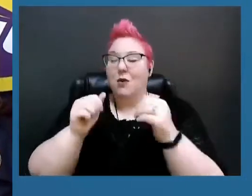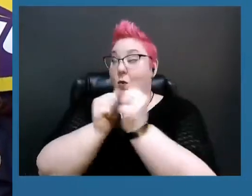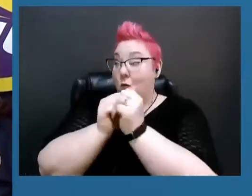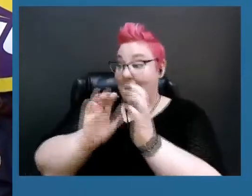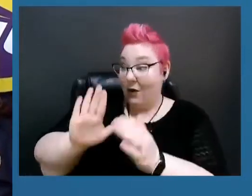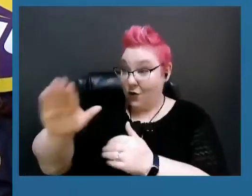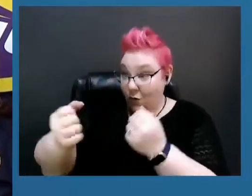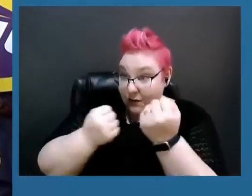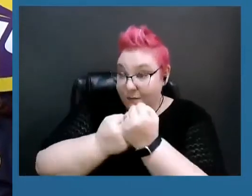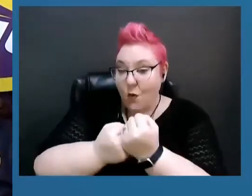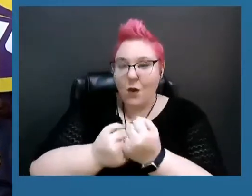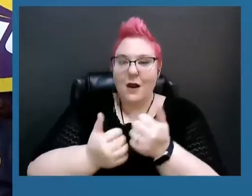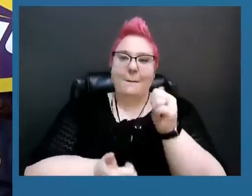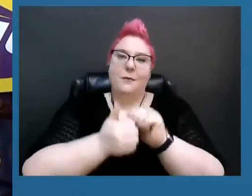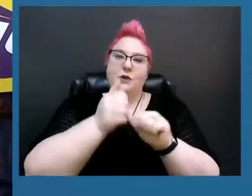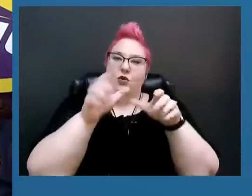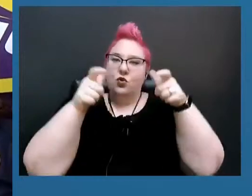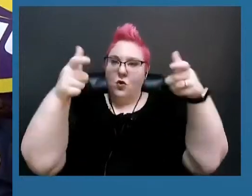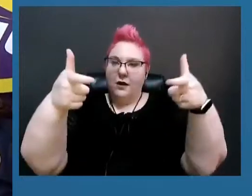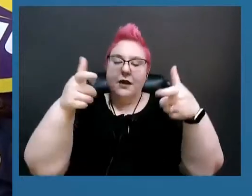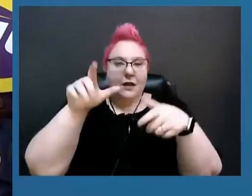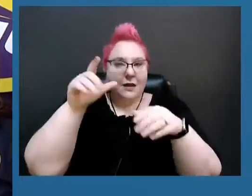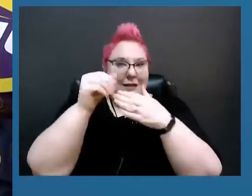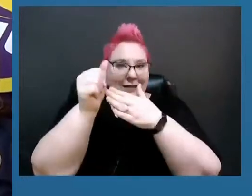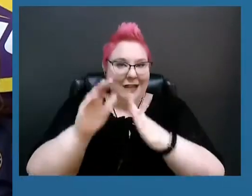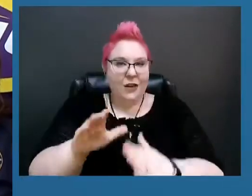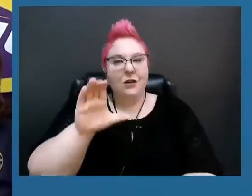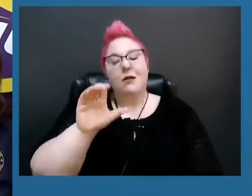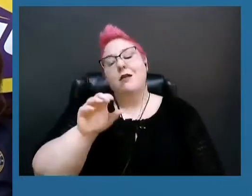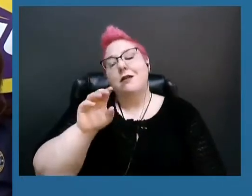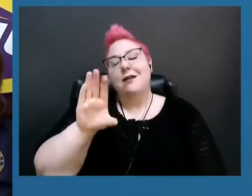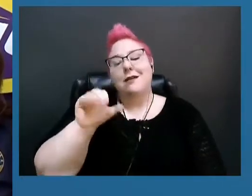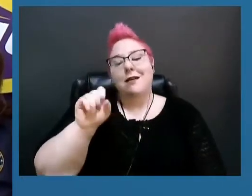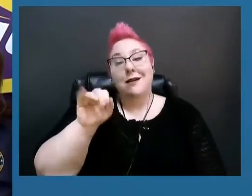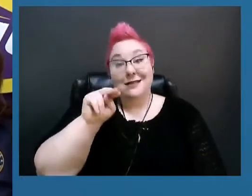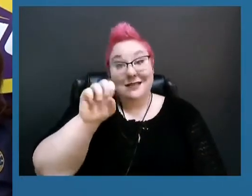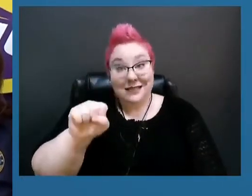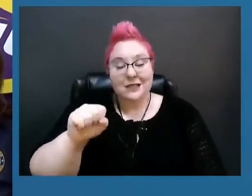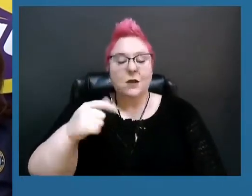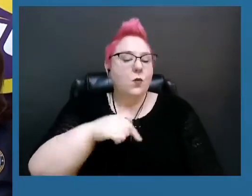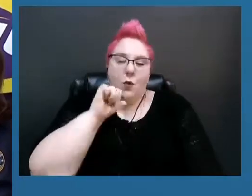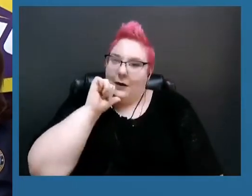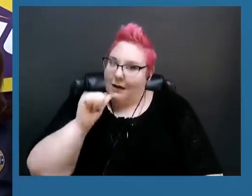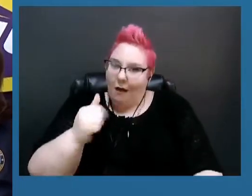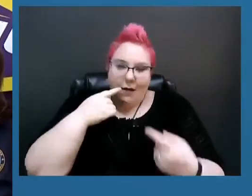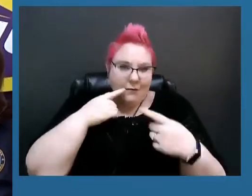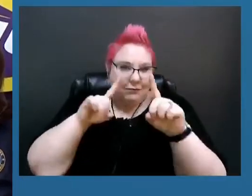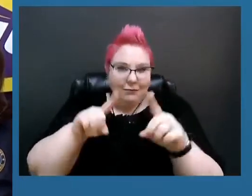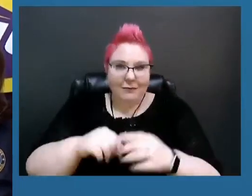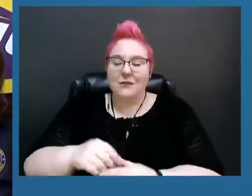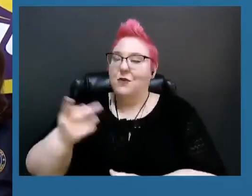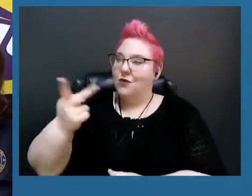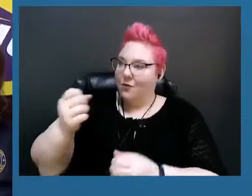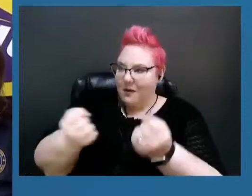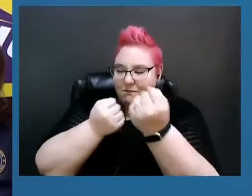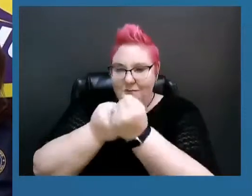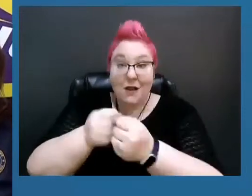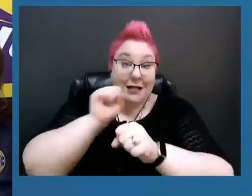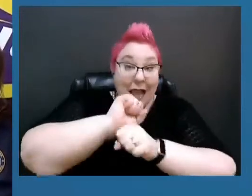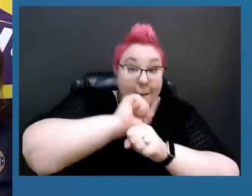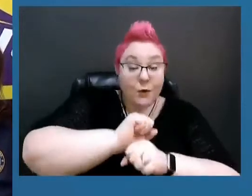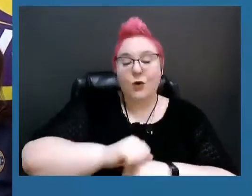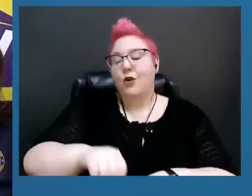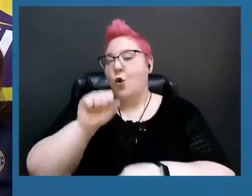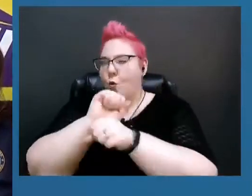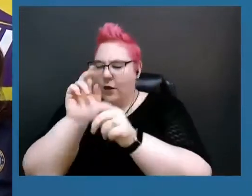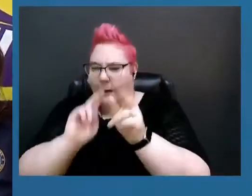Majority Leader, Andrea Stewart-Cousins, we would not be where we are today either. You have been a staunch supporter of labor, staunch supporter of working